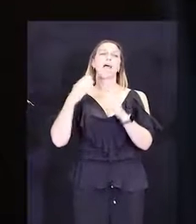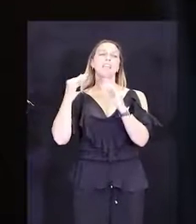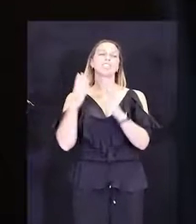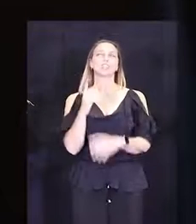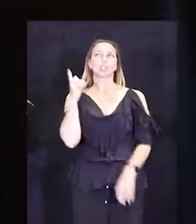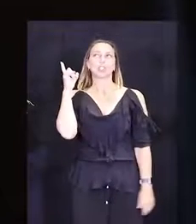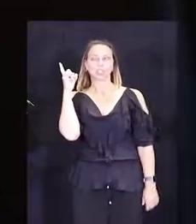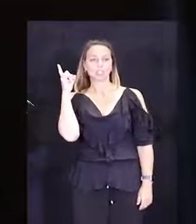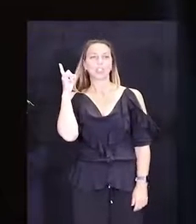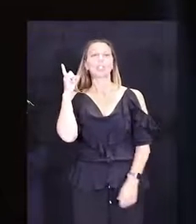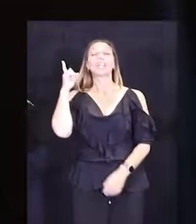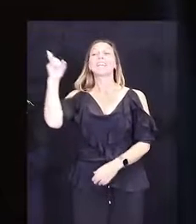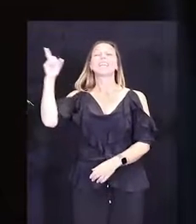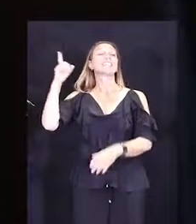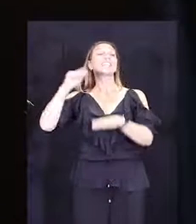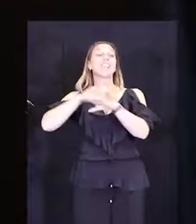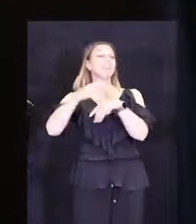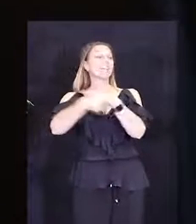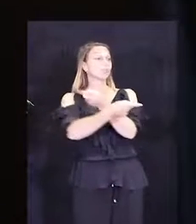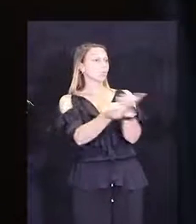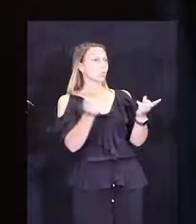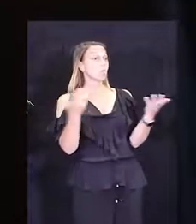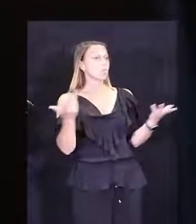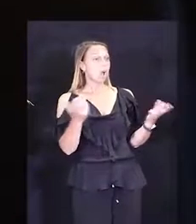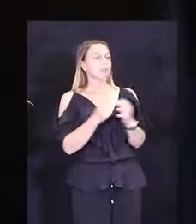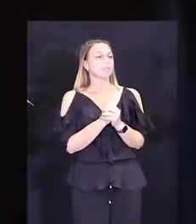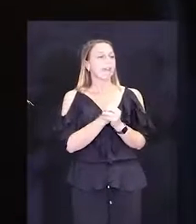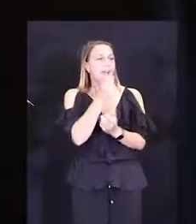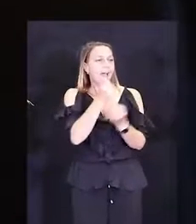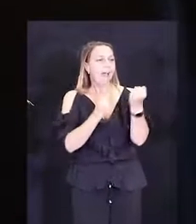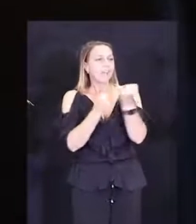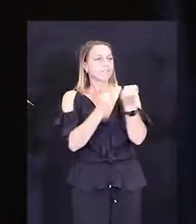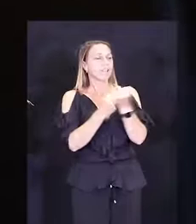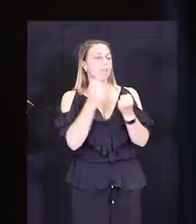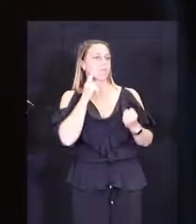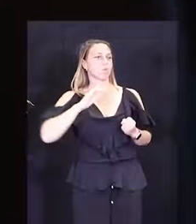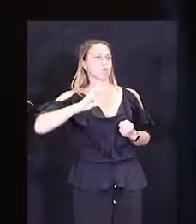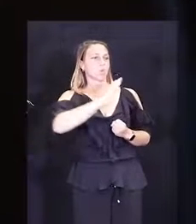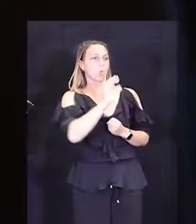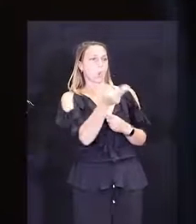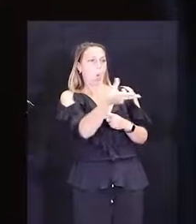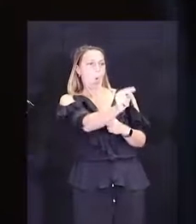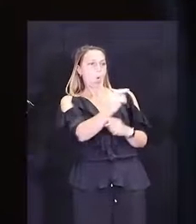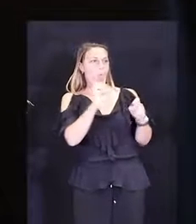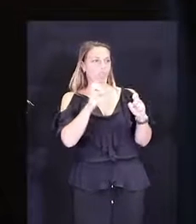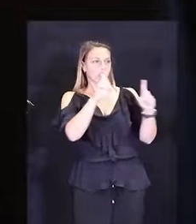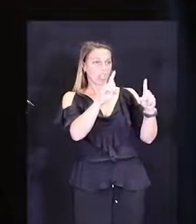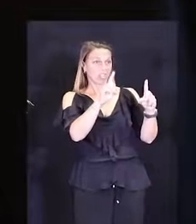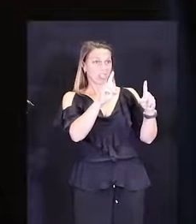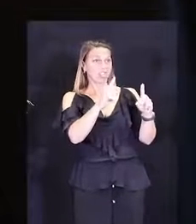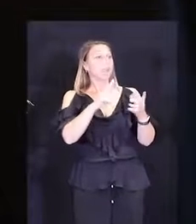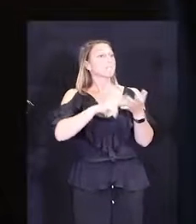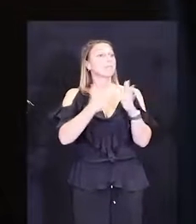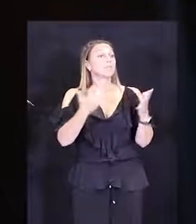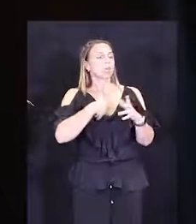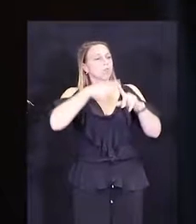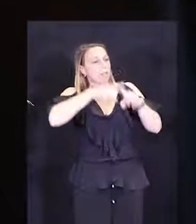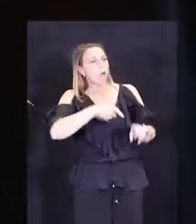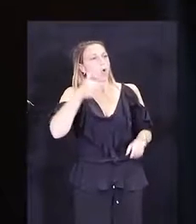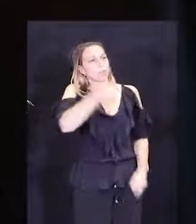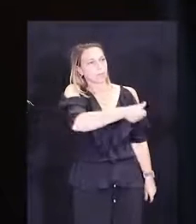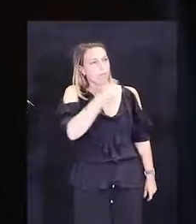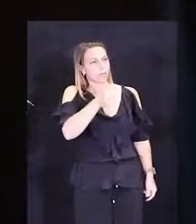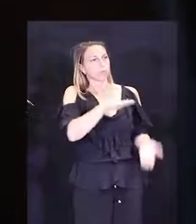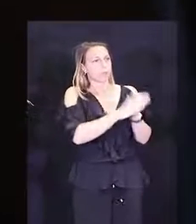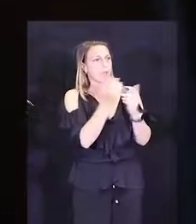of mine whose advice to all of his students was, "Be an advocate for your education. Rely on yourself to